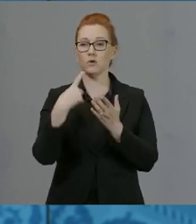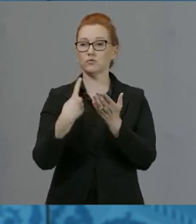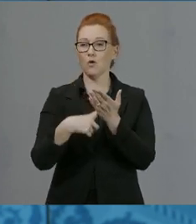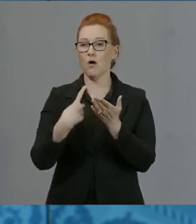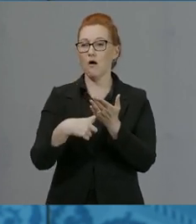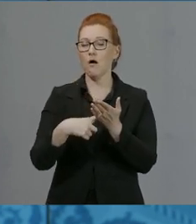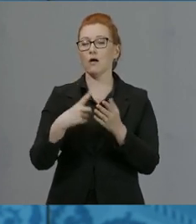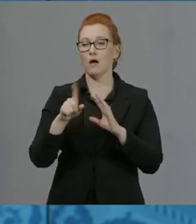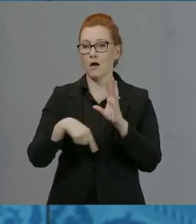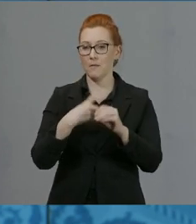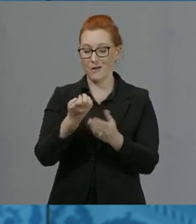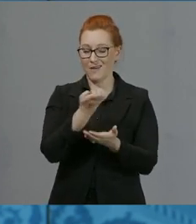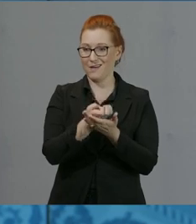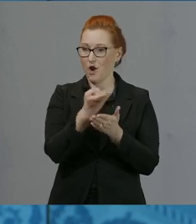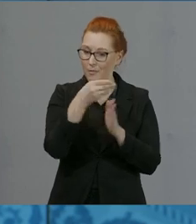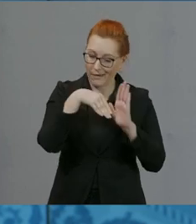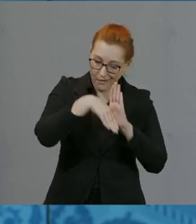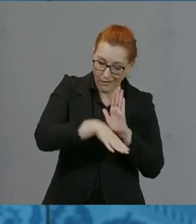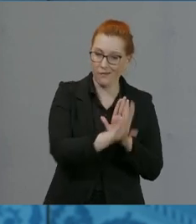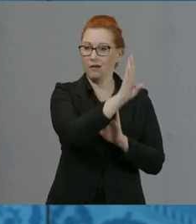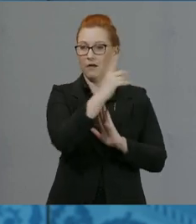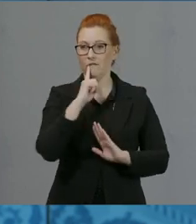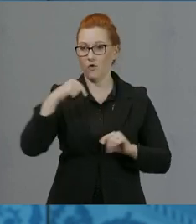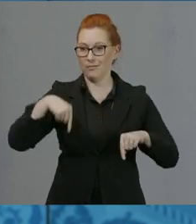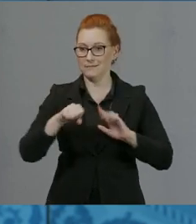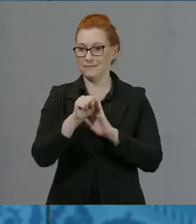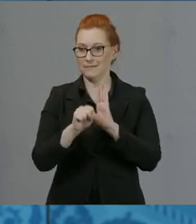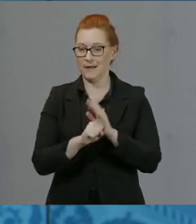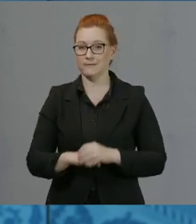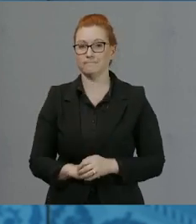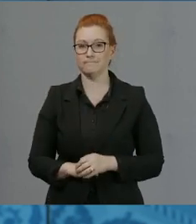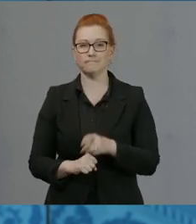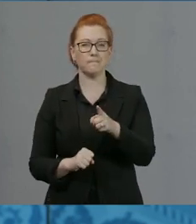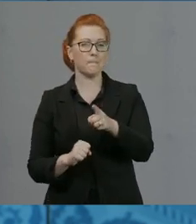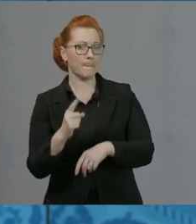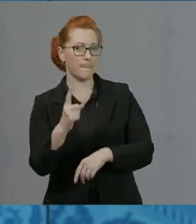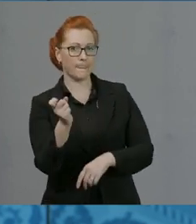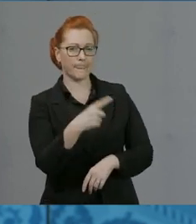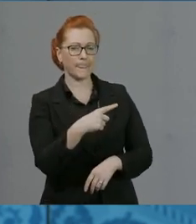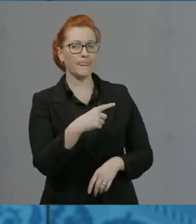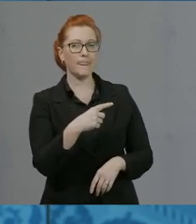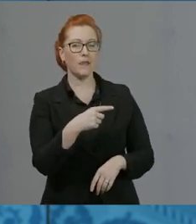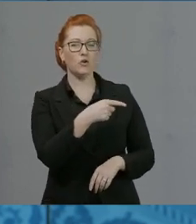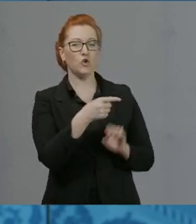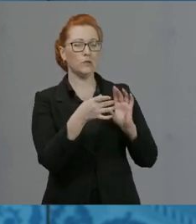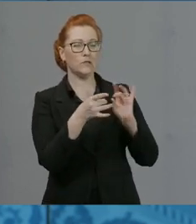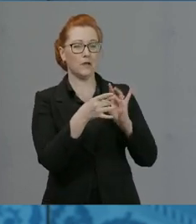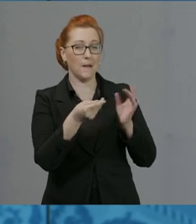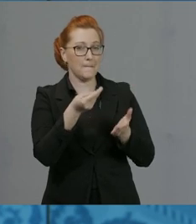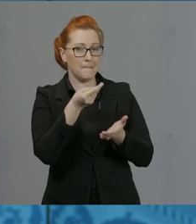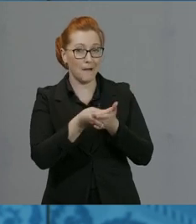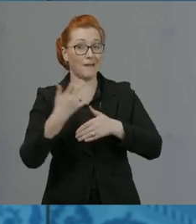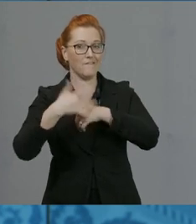Matt, go ahead. Governor, I want to kind of follow up on Zach's question. When you say the dollars are there,